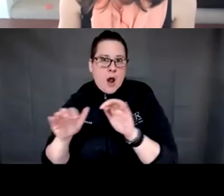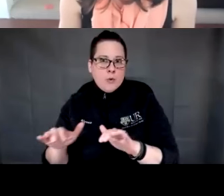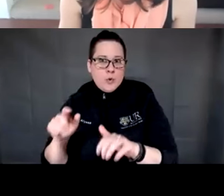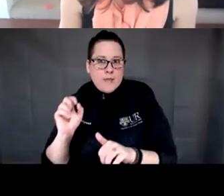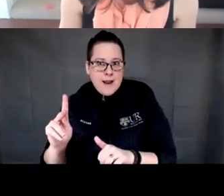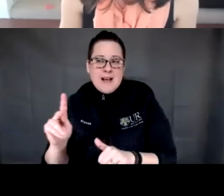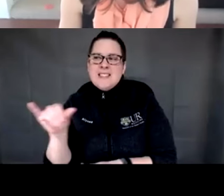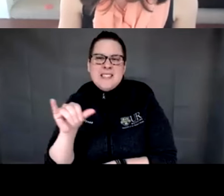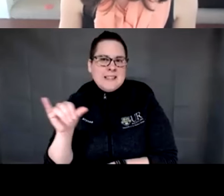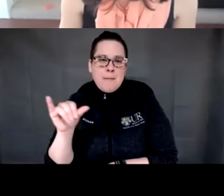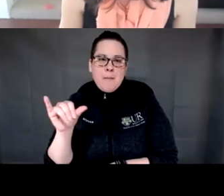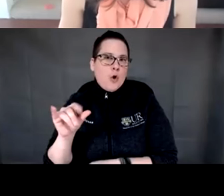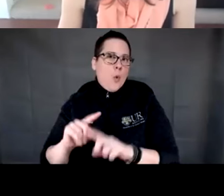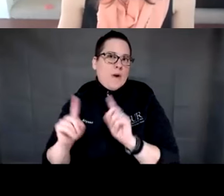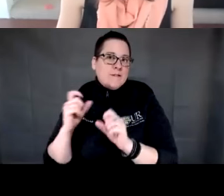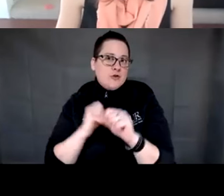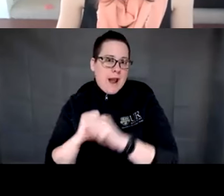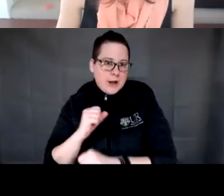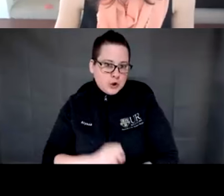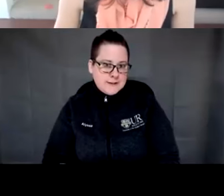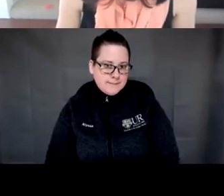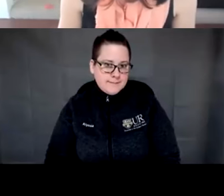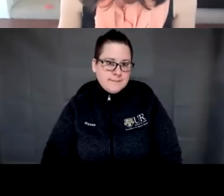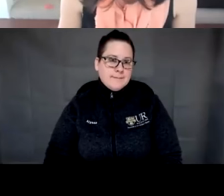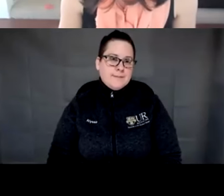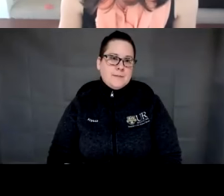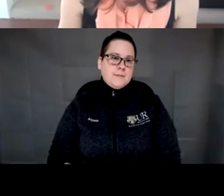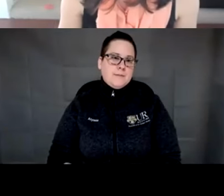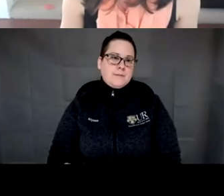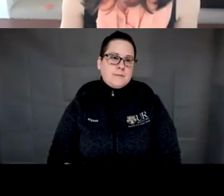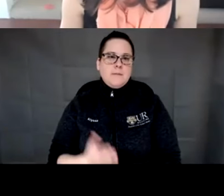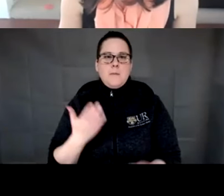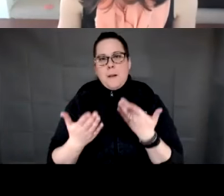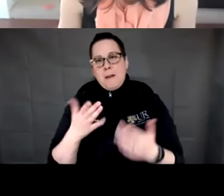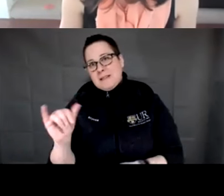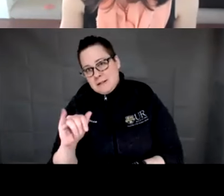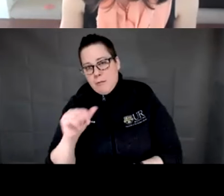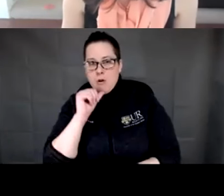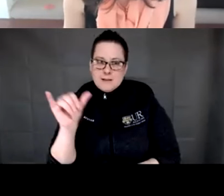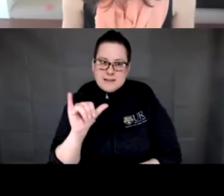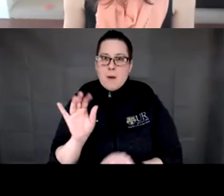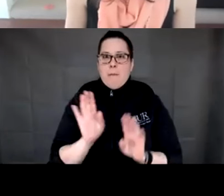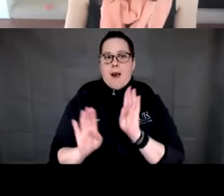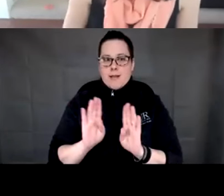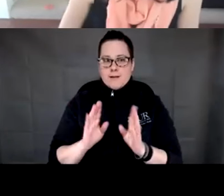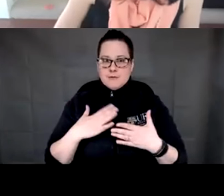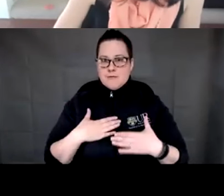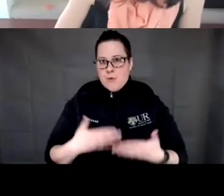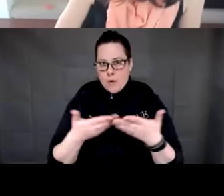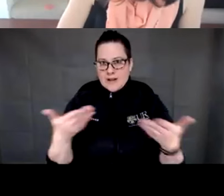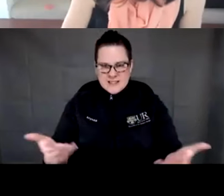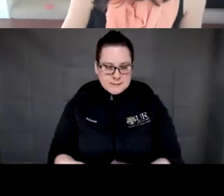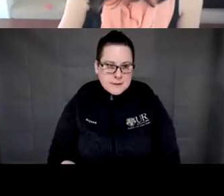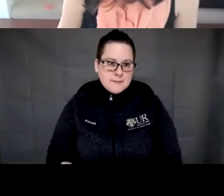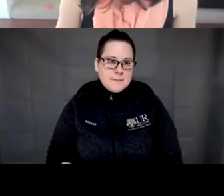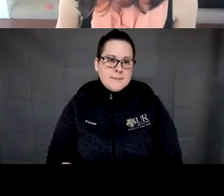have similar or perhaps different strategies. And they may be similar or not to the biological organisms. And I think this